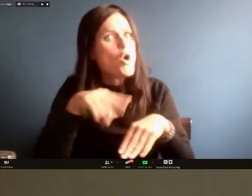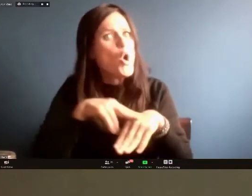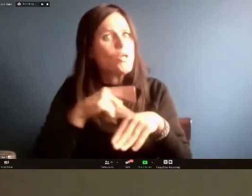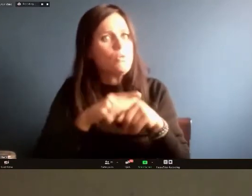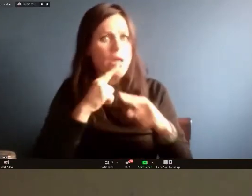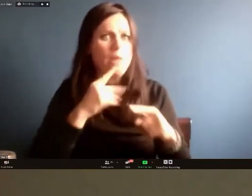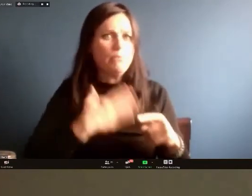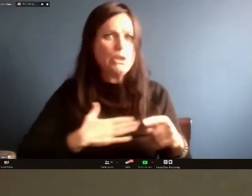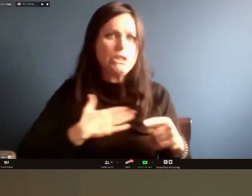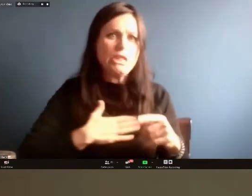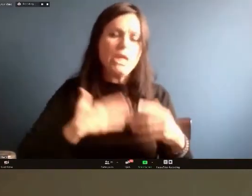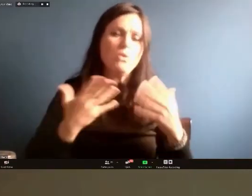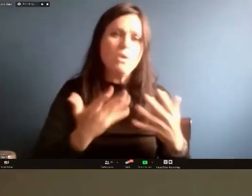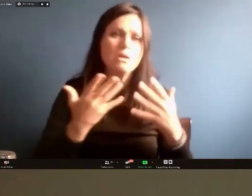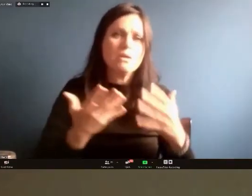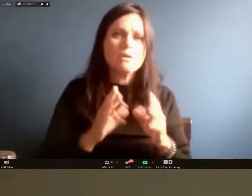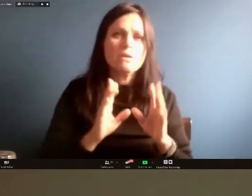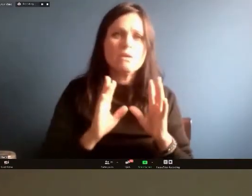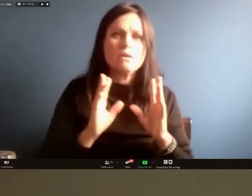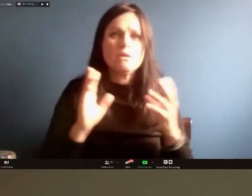now too is that we're getting a lot more